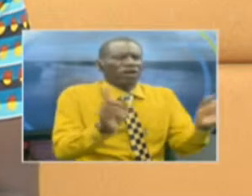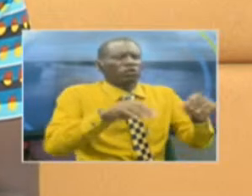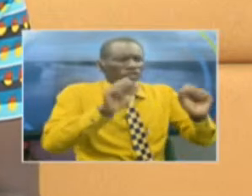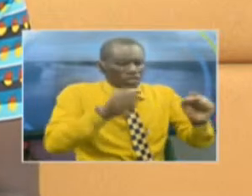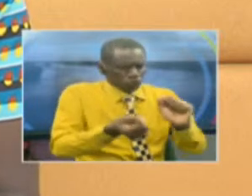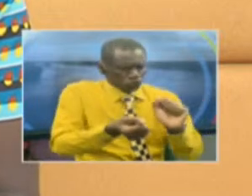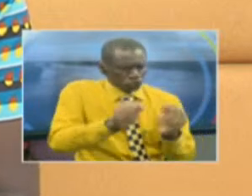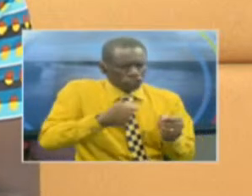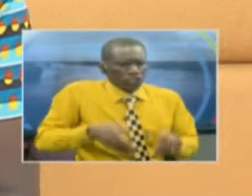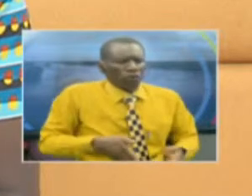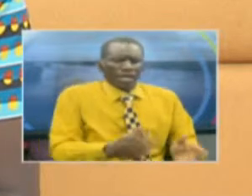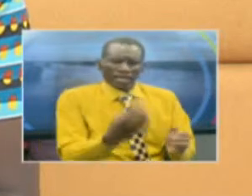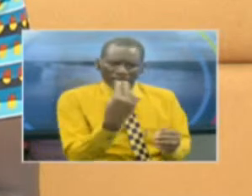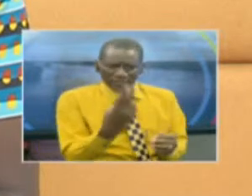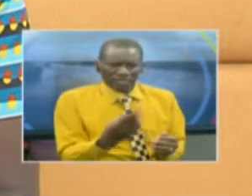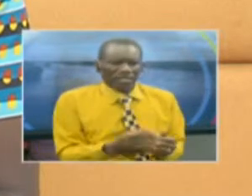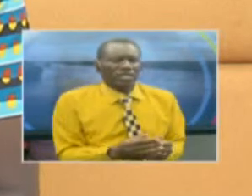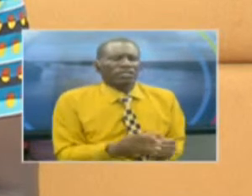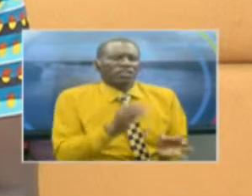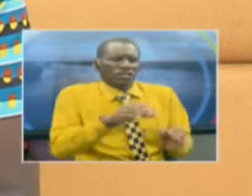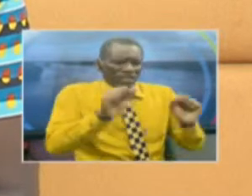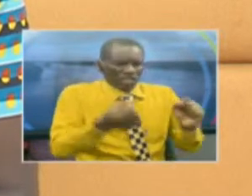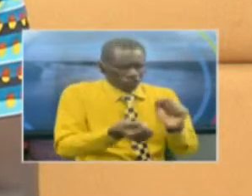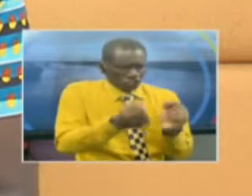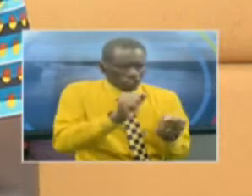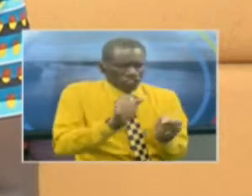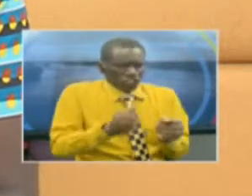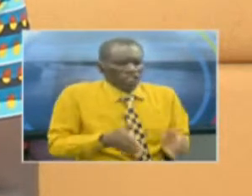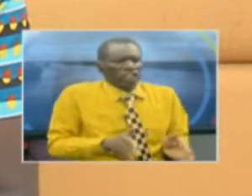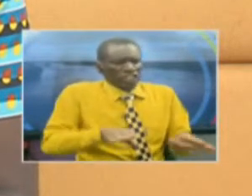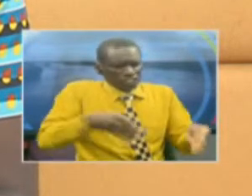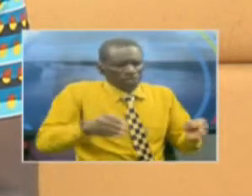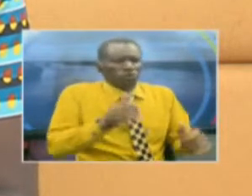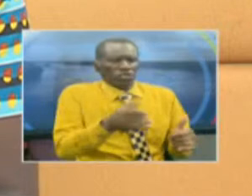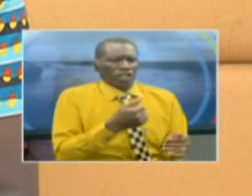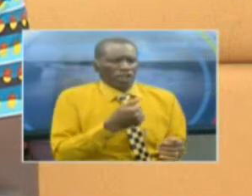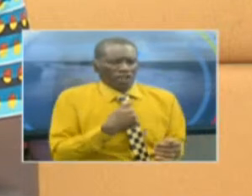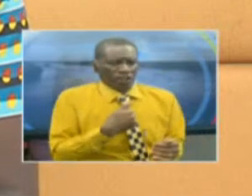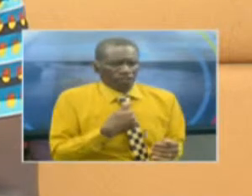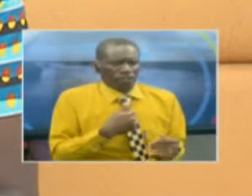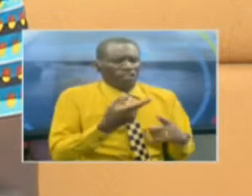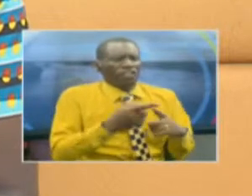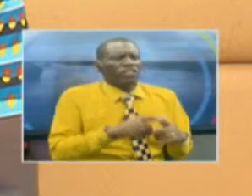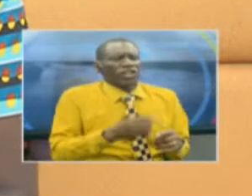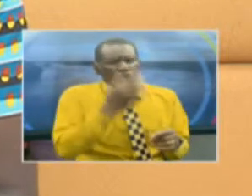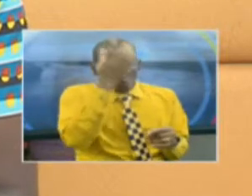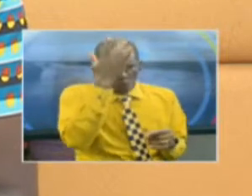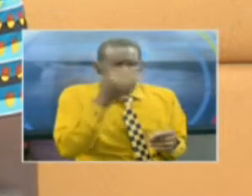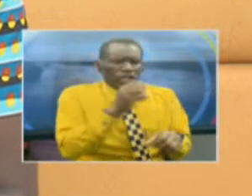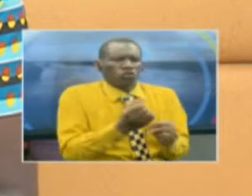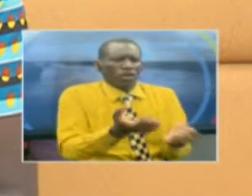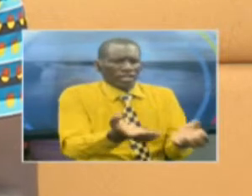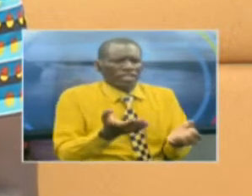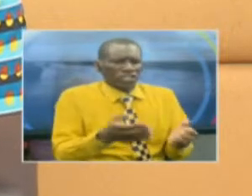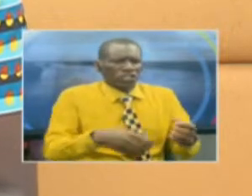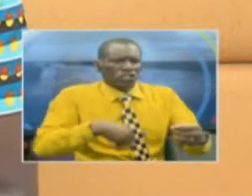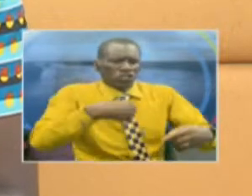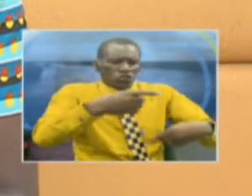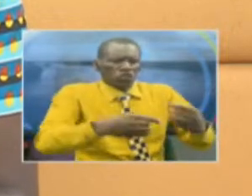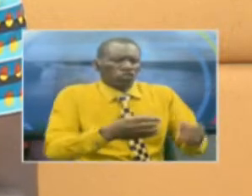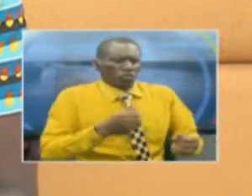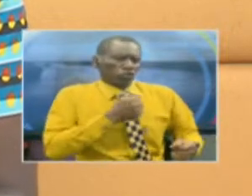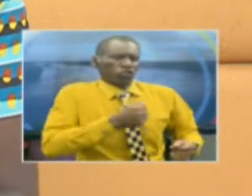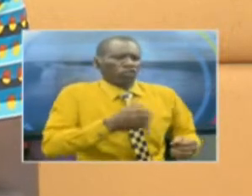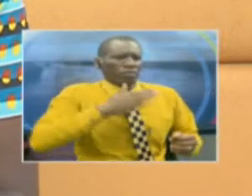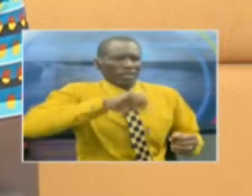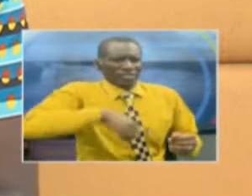I look, whichever one, if I cannot change a form of disability I have, then why would I need to keep beating myself because of